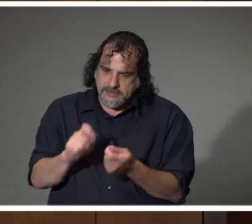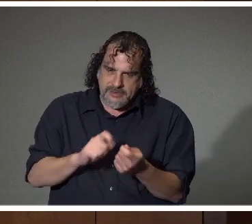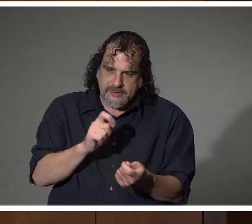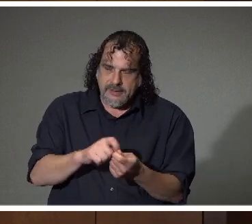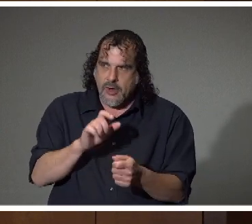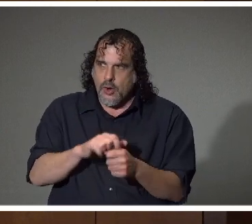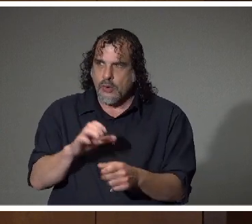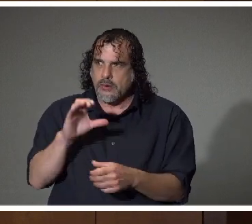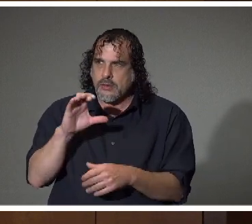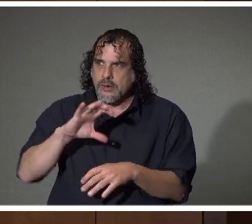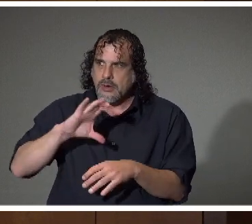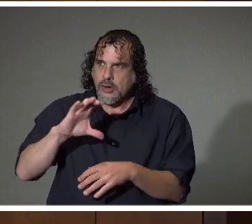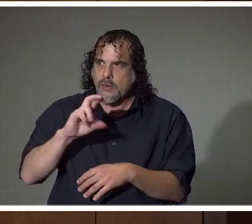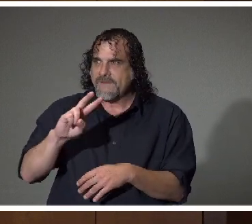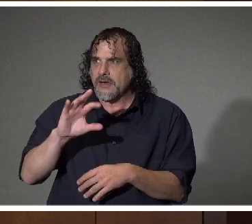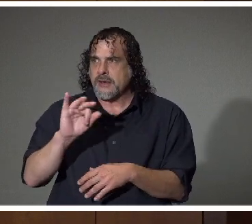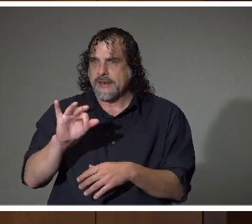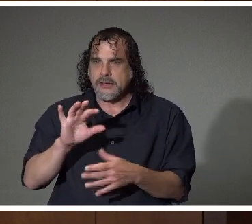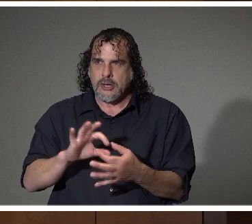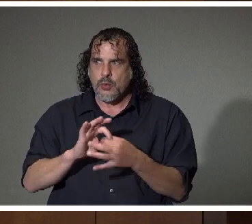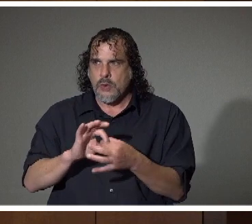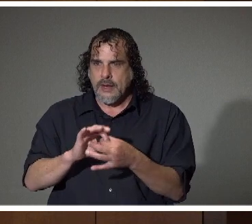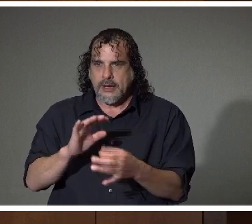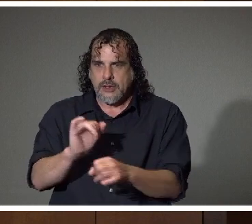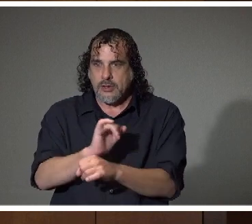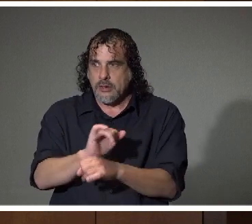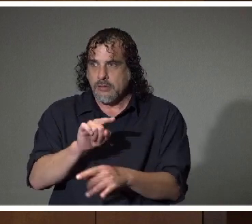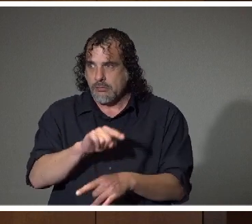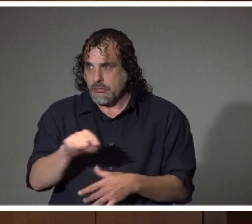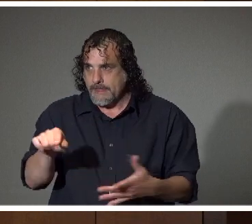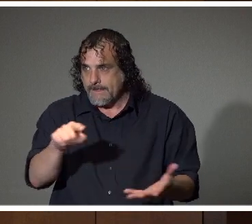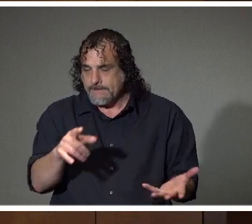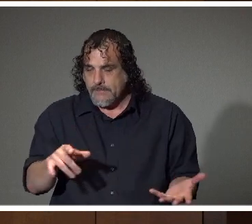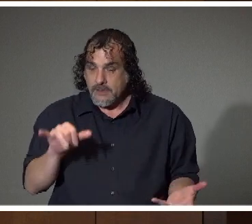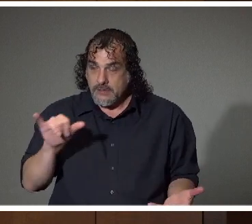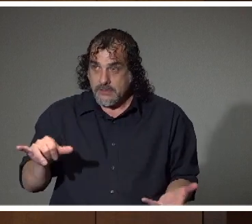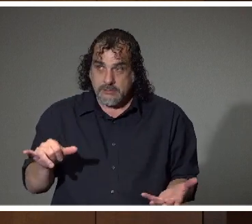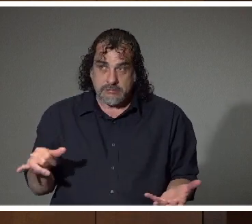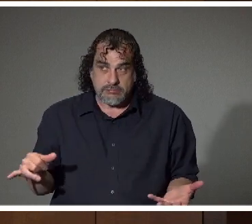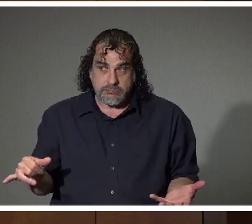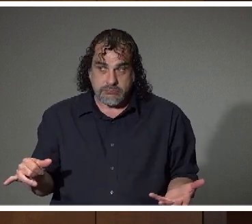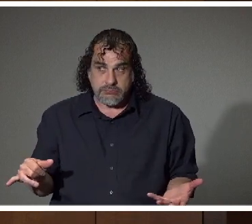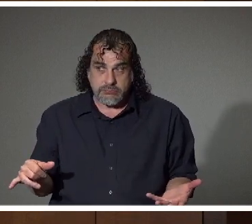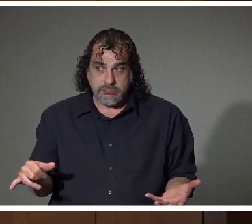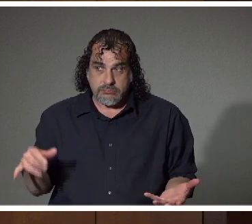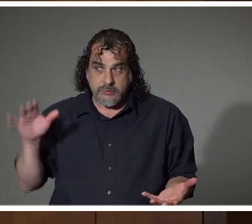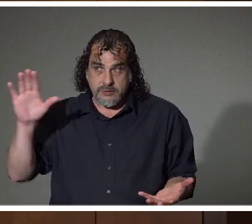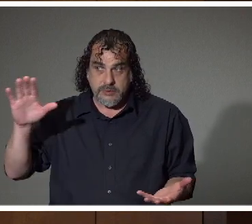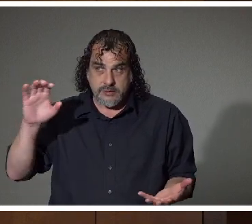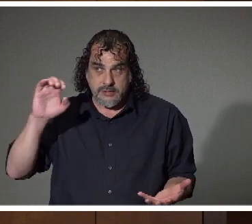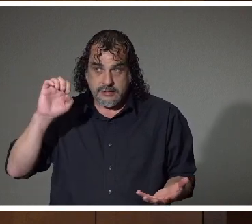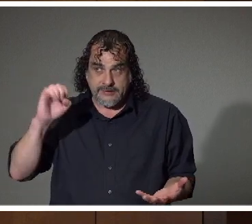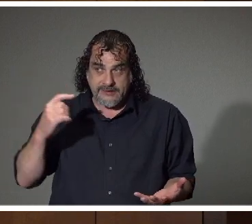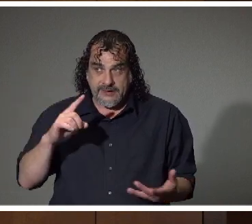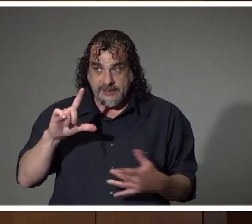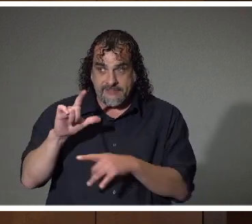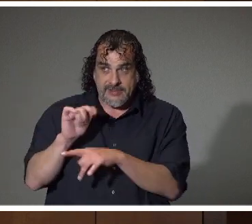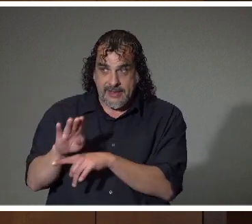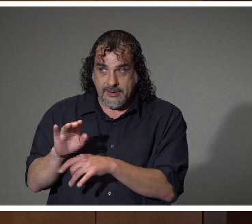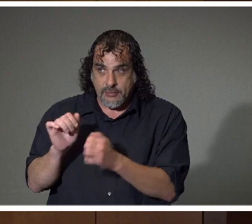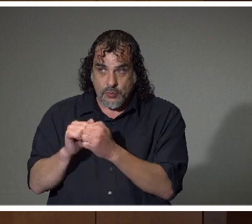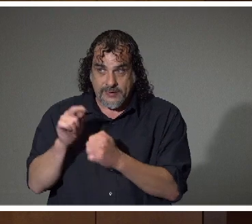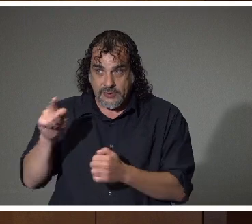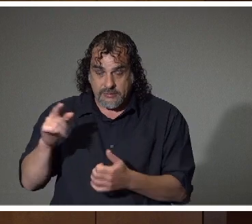on COVID-related efforts. Does that fall in the executive lap? In other words, with